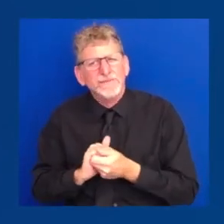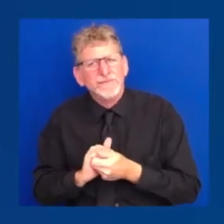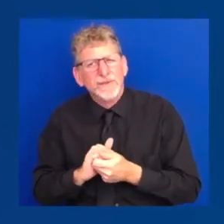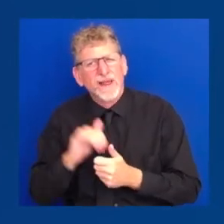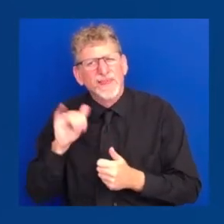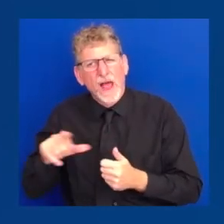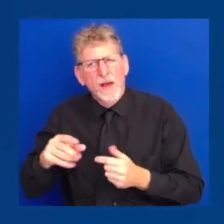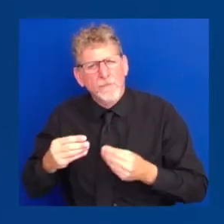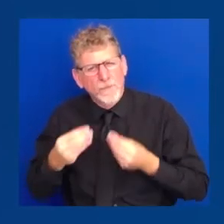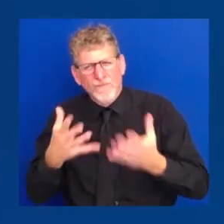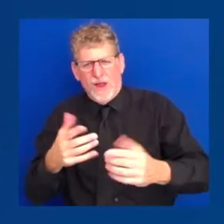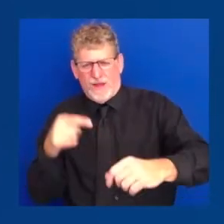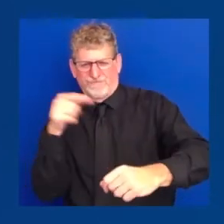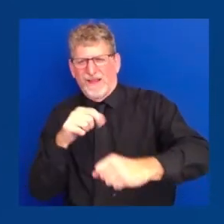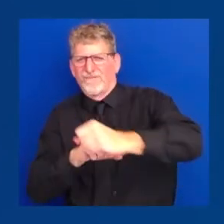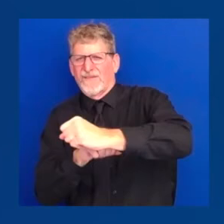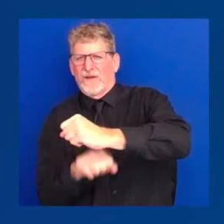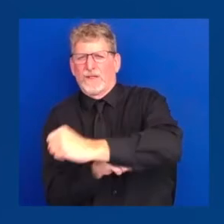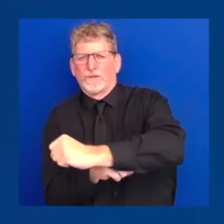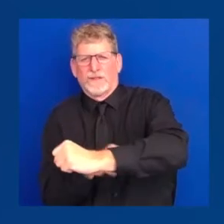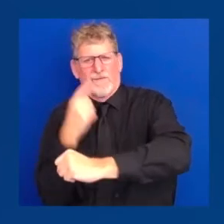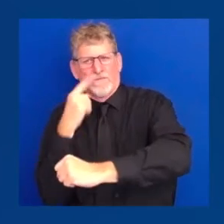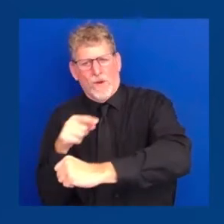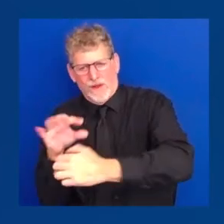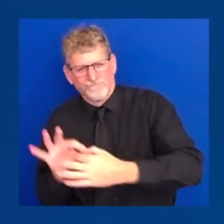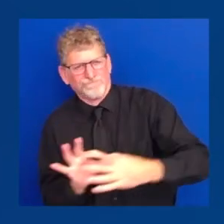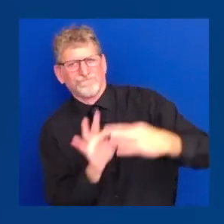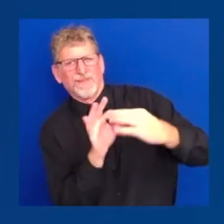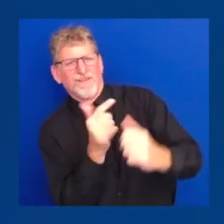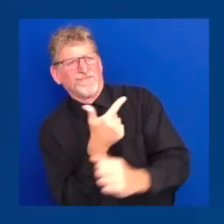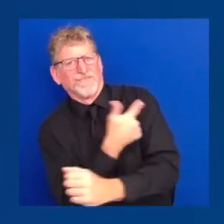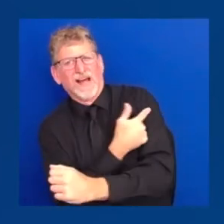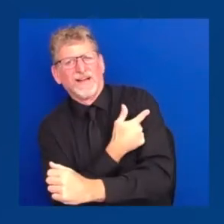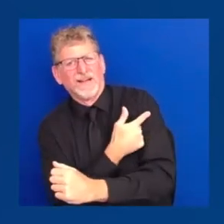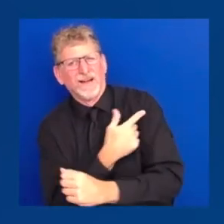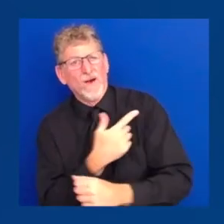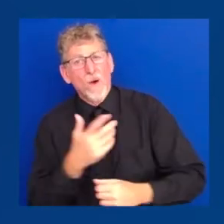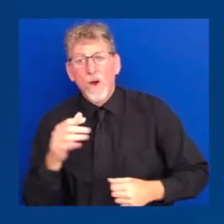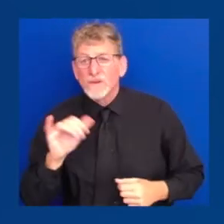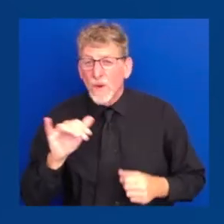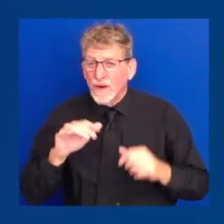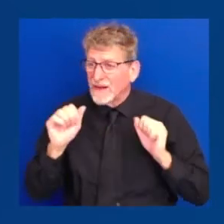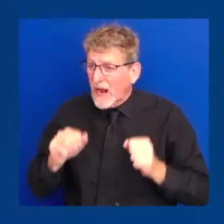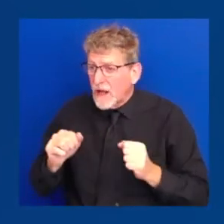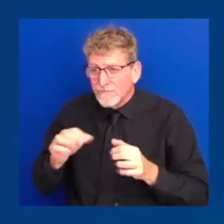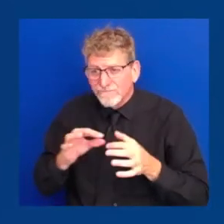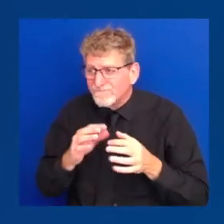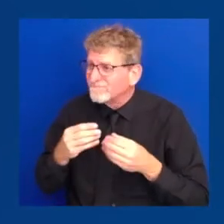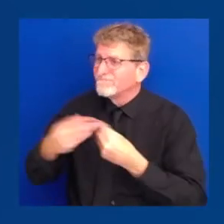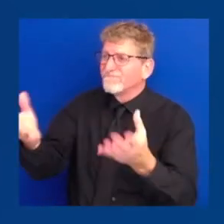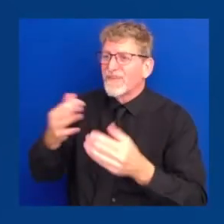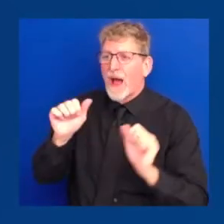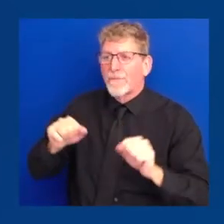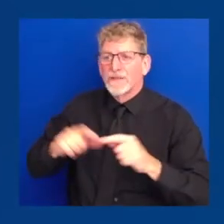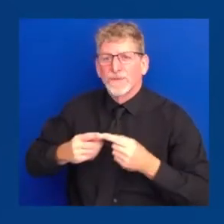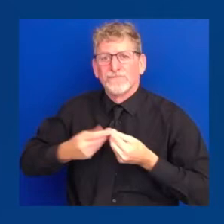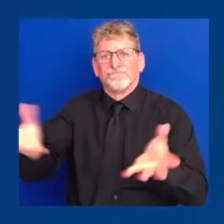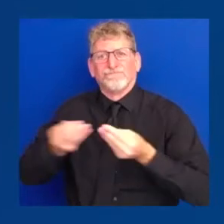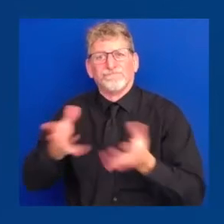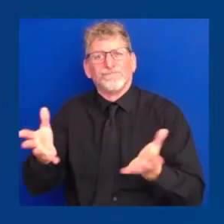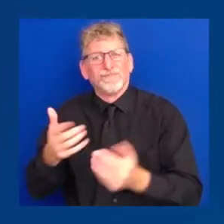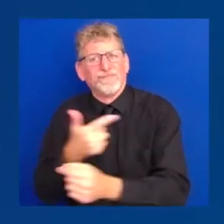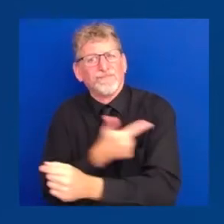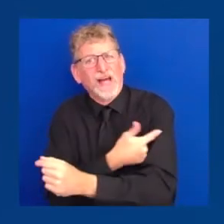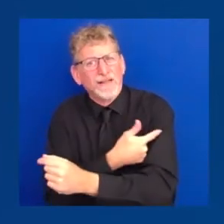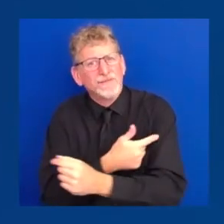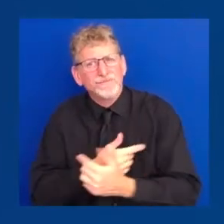COVID-19 vaccines. This work includes, but is not limited to, groundbreaking structure-based vaccine